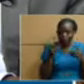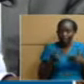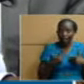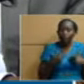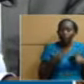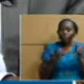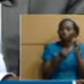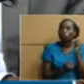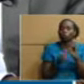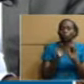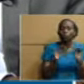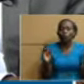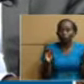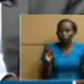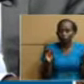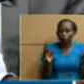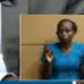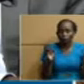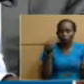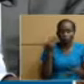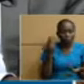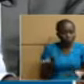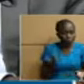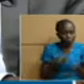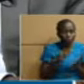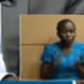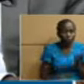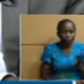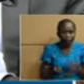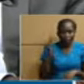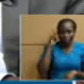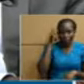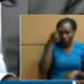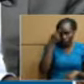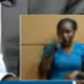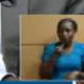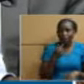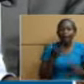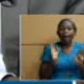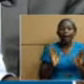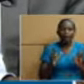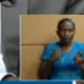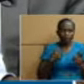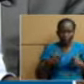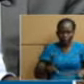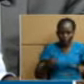jobs. And because of that, the government then said, let us come out with a special